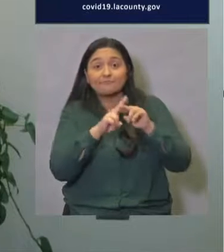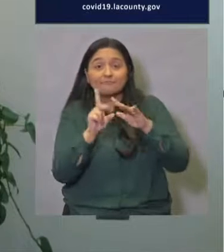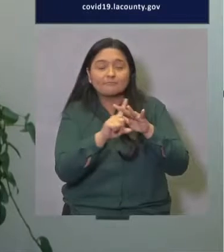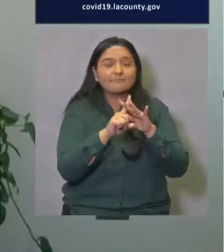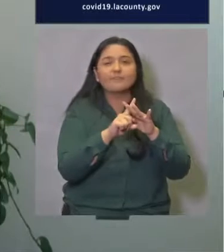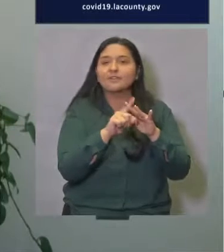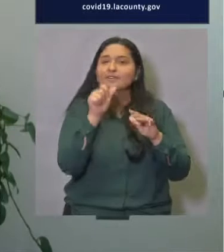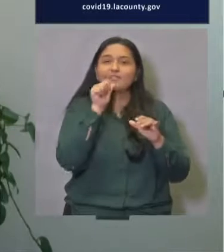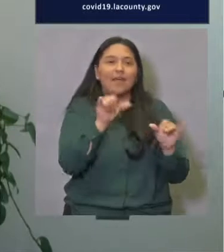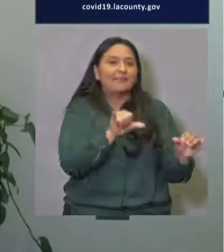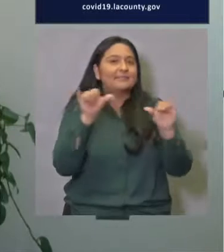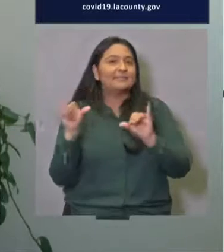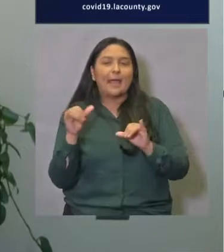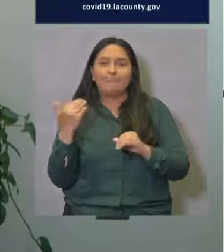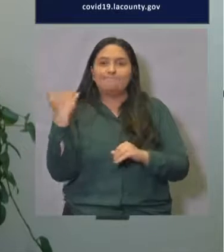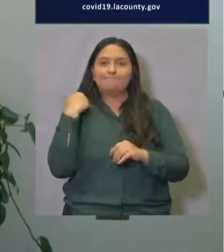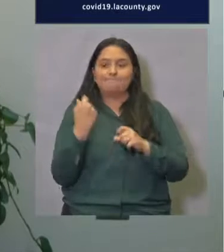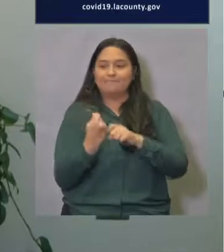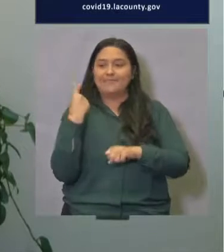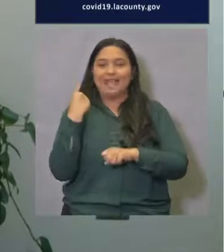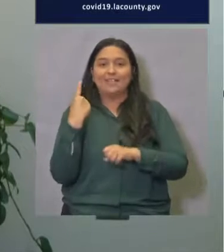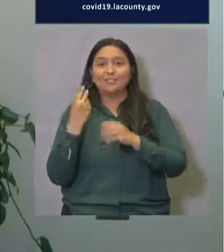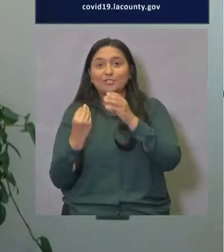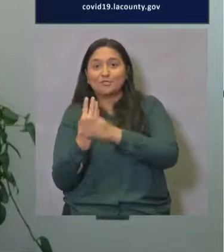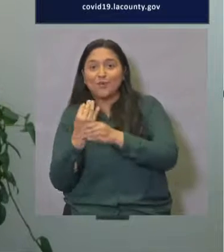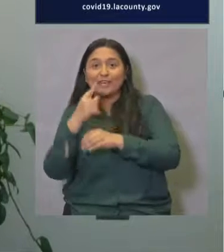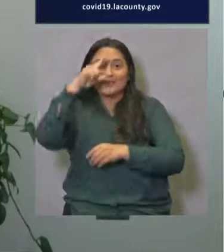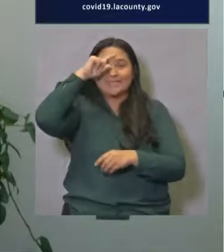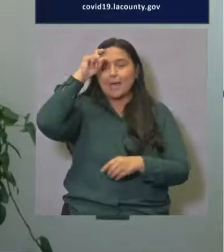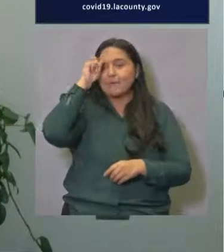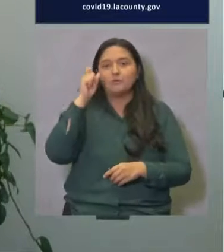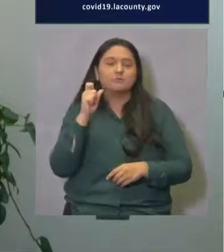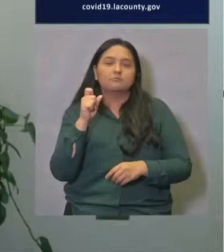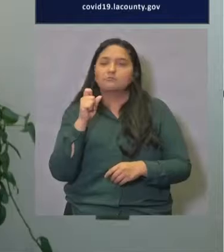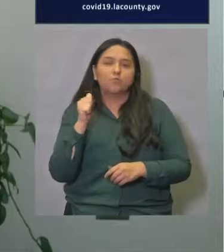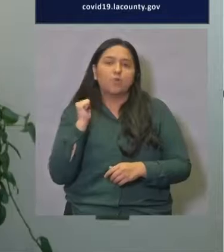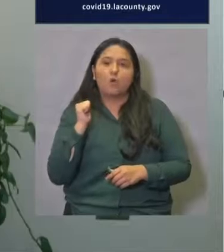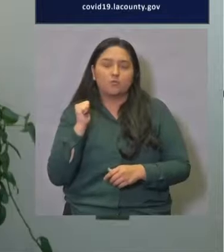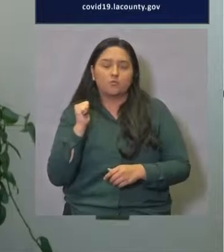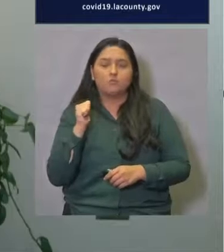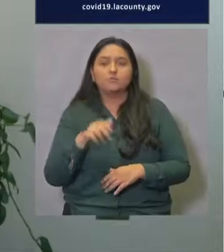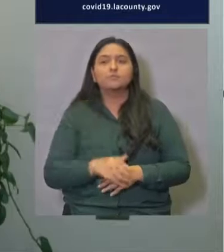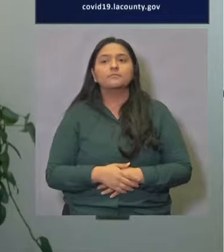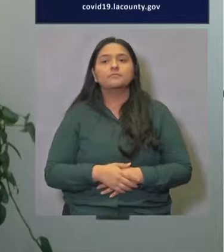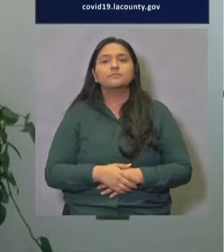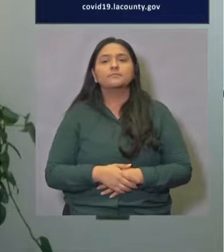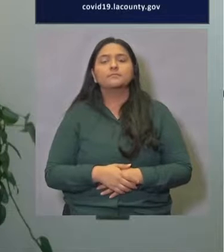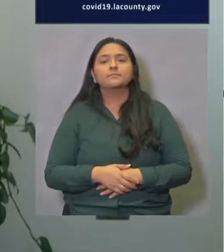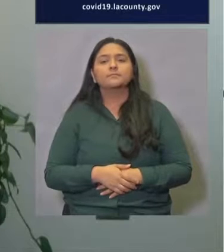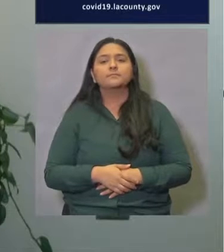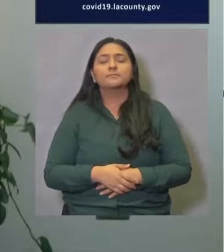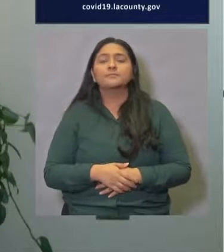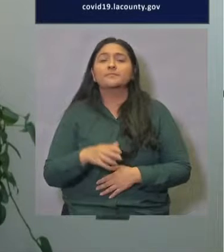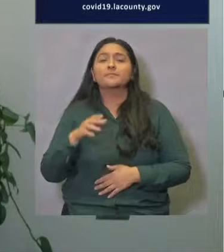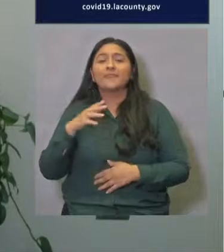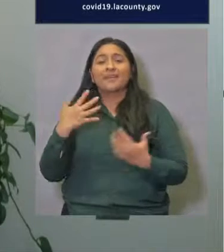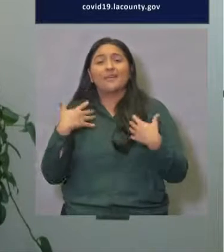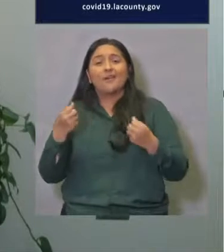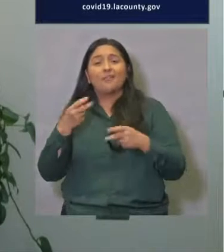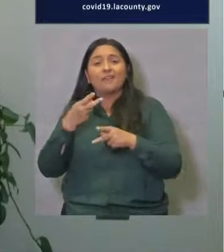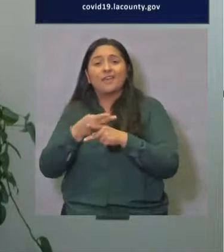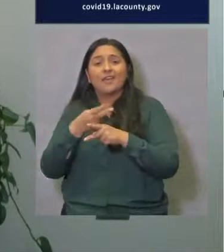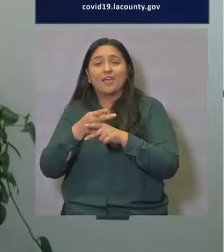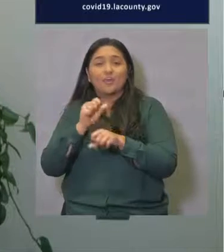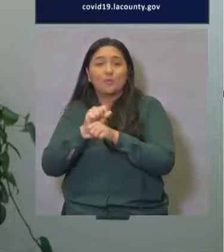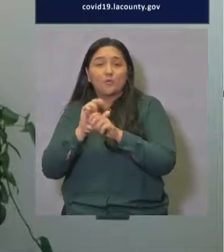spring and early summer. I also think we've seen huge decreases in the number of healthcare workers that are getting